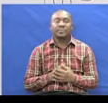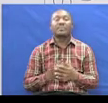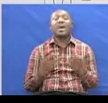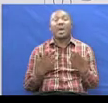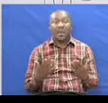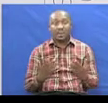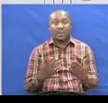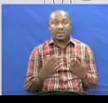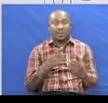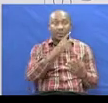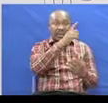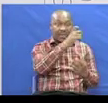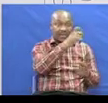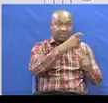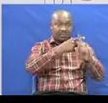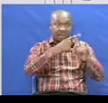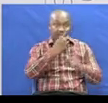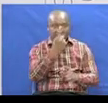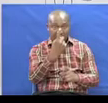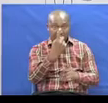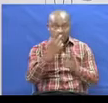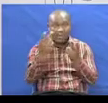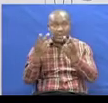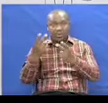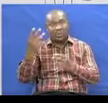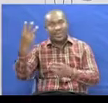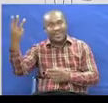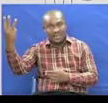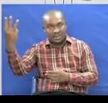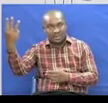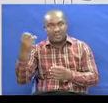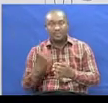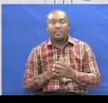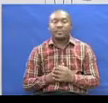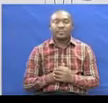So we take x plus 1 is equal to 3.